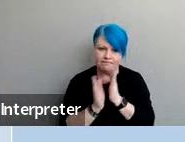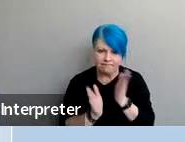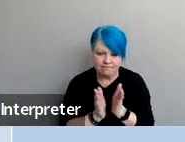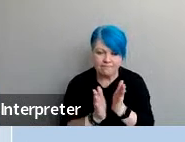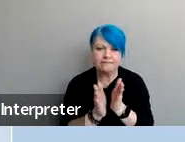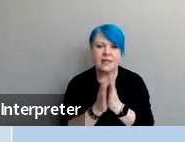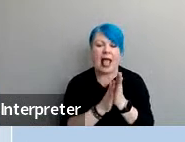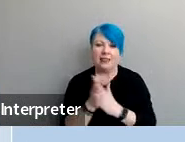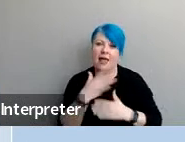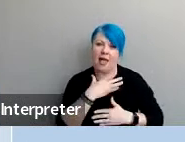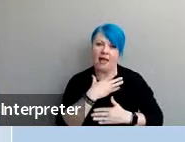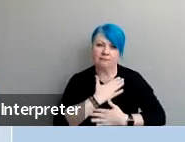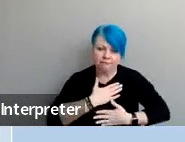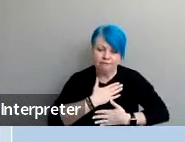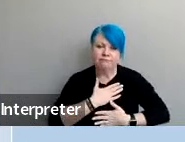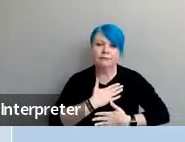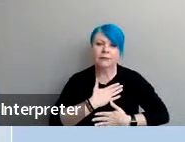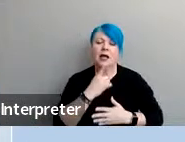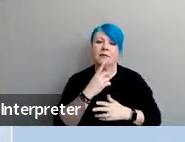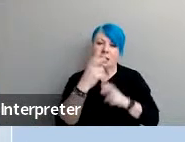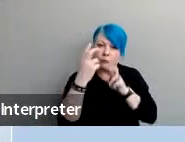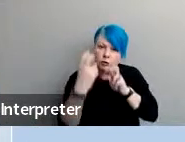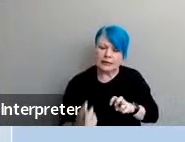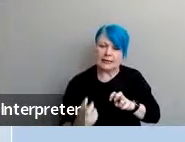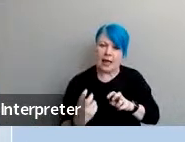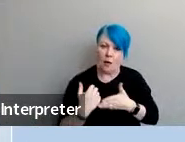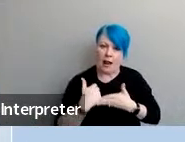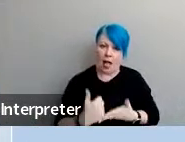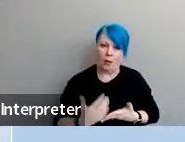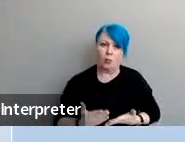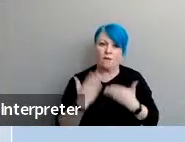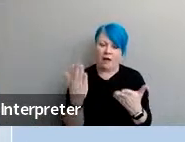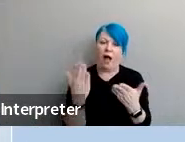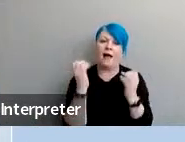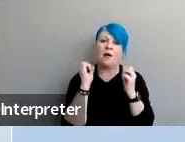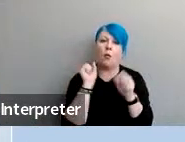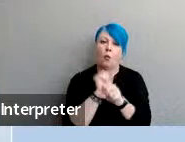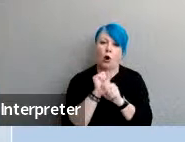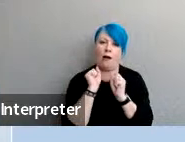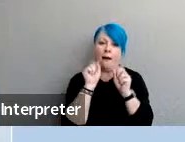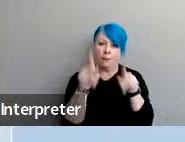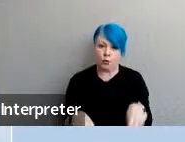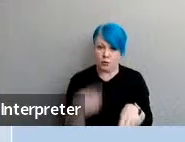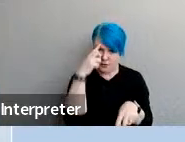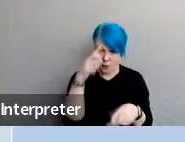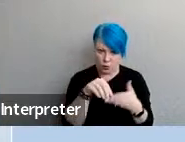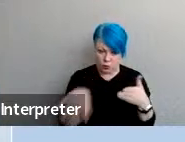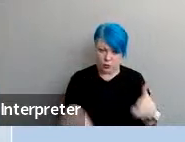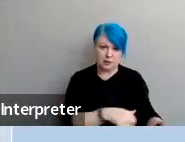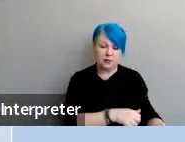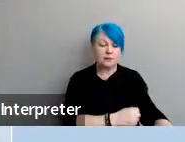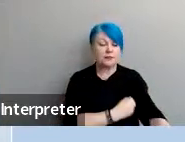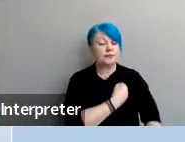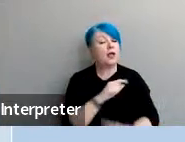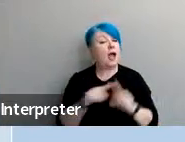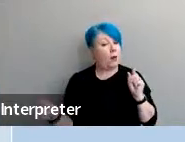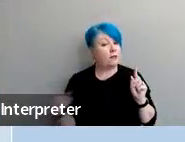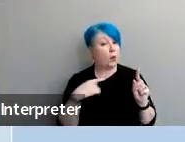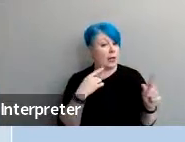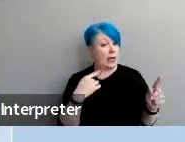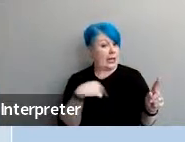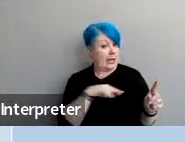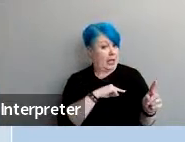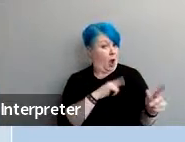collaboration and providing students with opportunities. However, we're working really hard to expand into other industry areas, so you'll see that we have